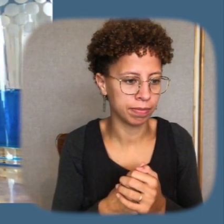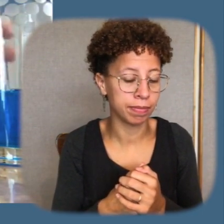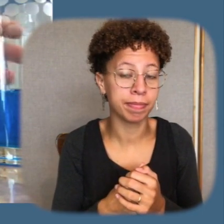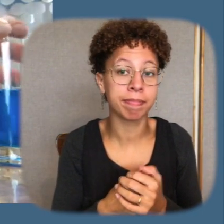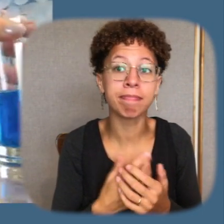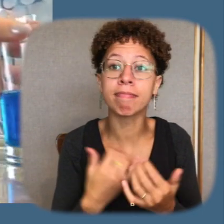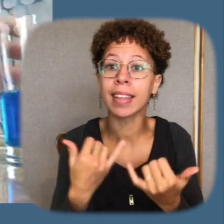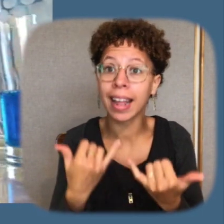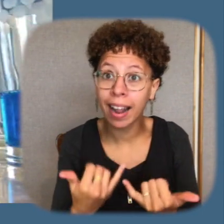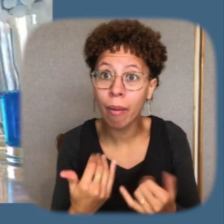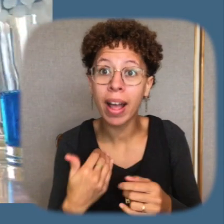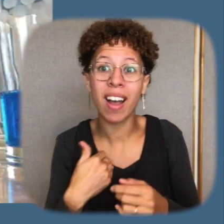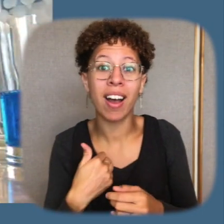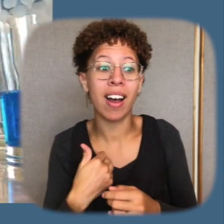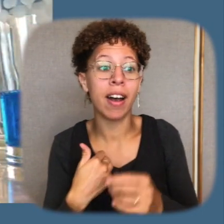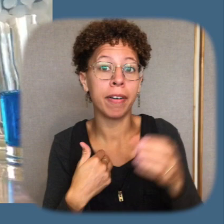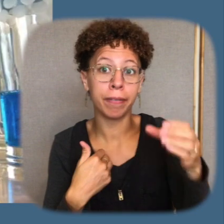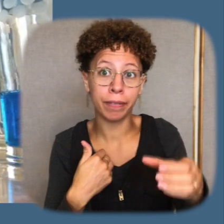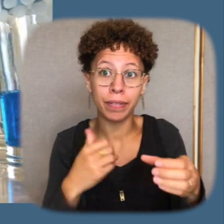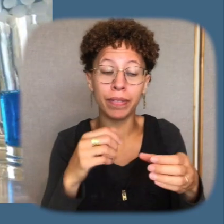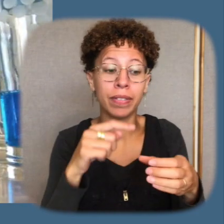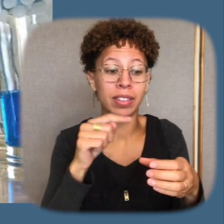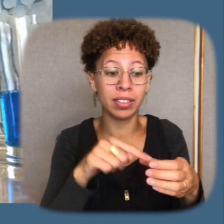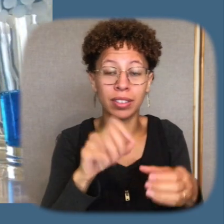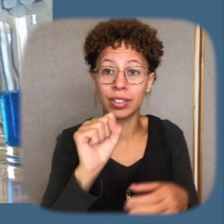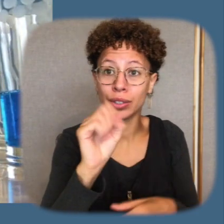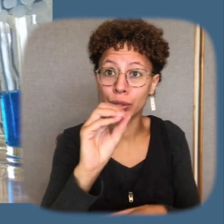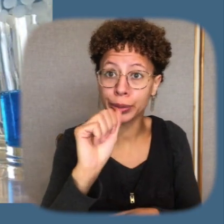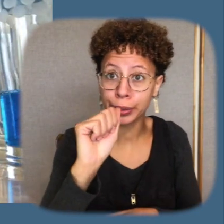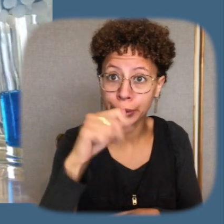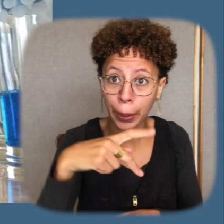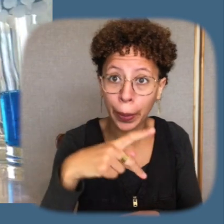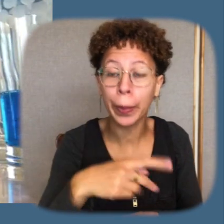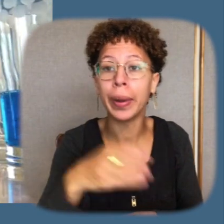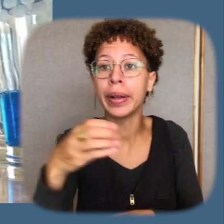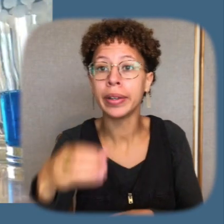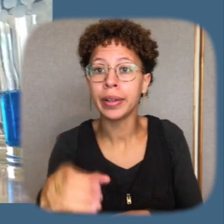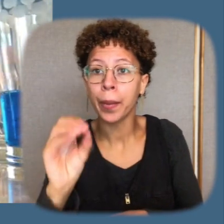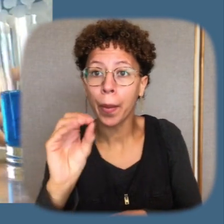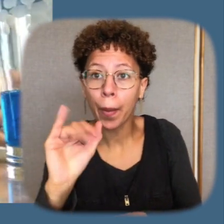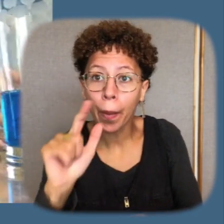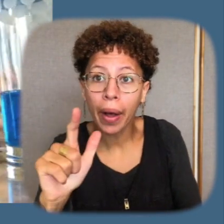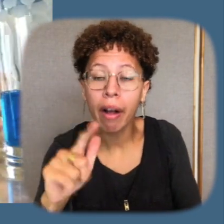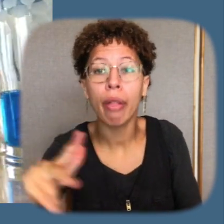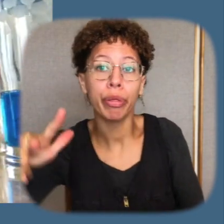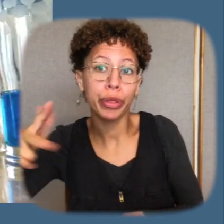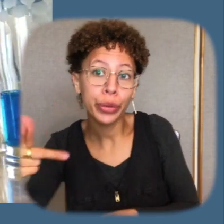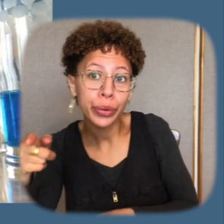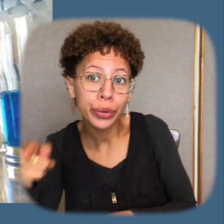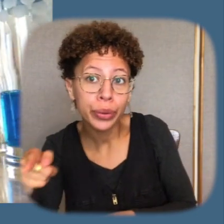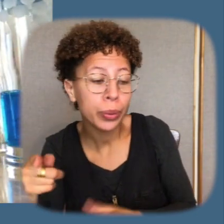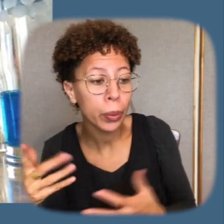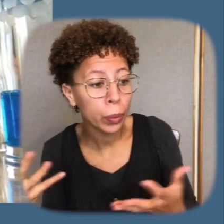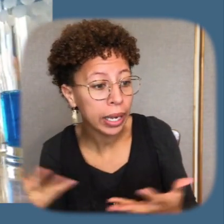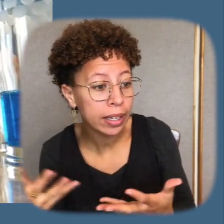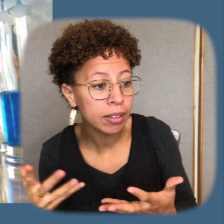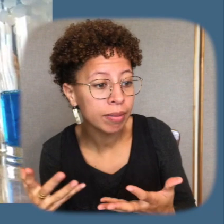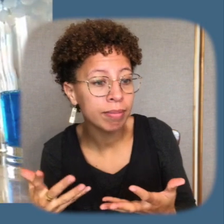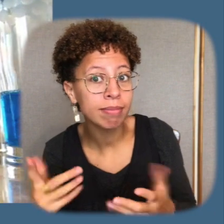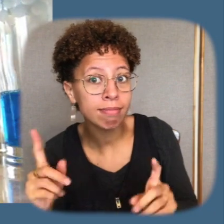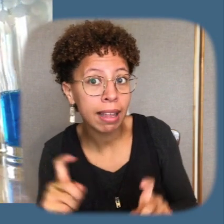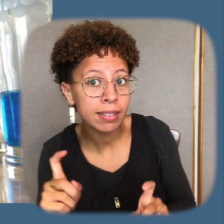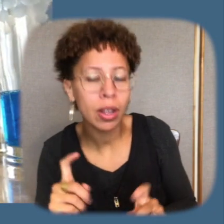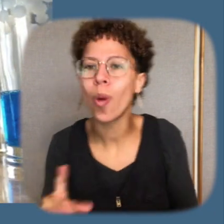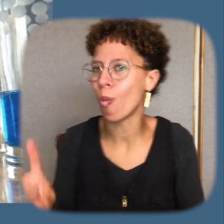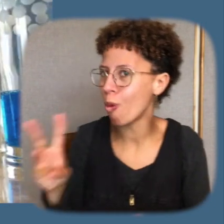So we now have dish soap, we have oil, and what's the third type that you will test? Water.